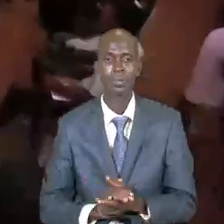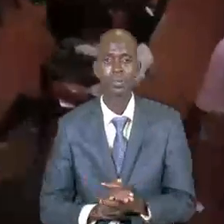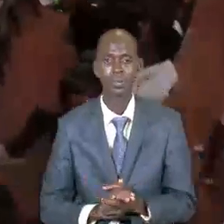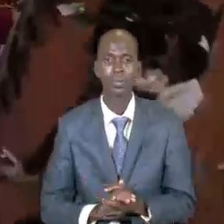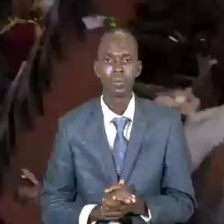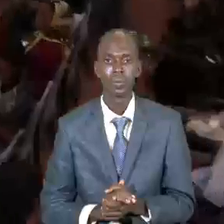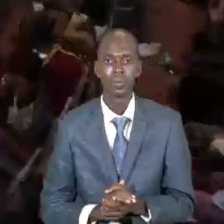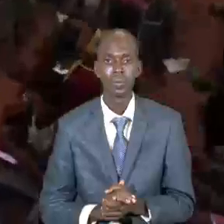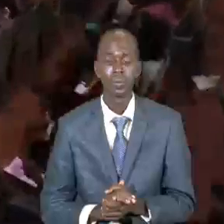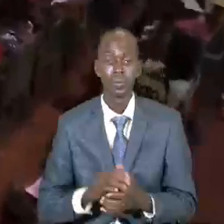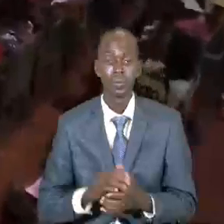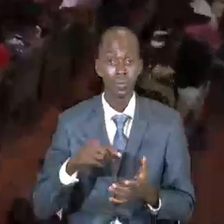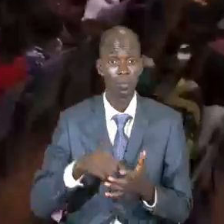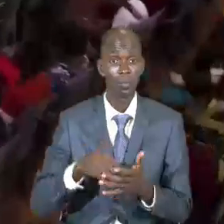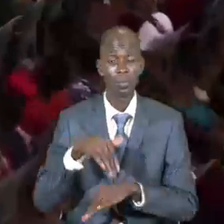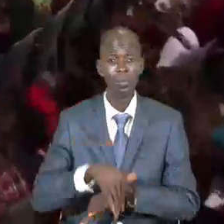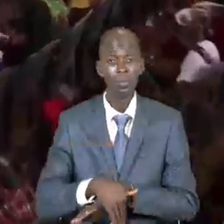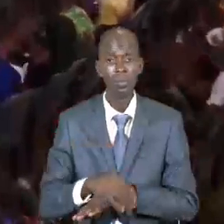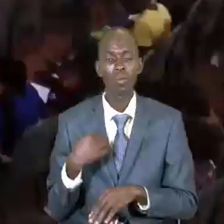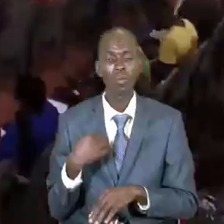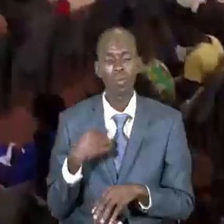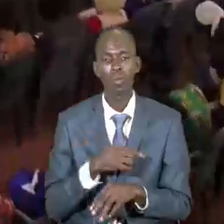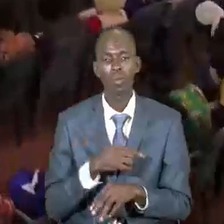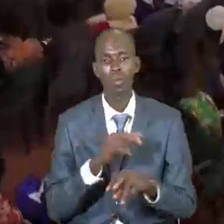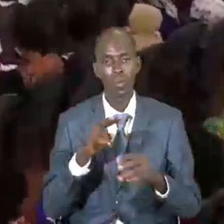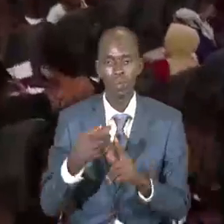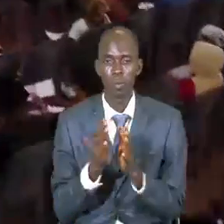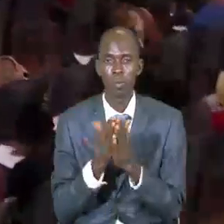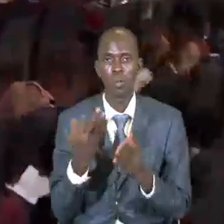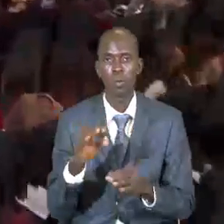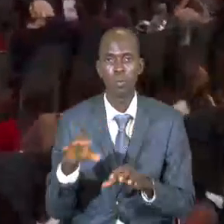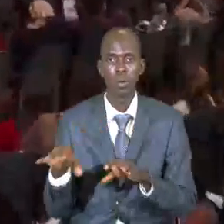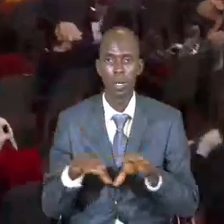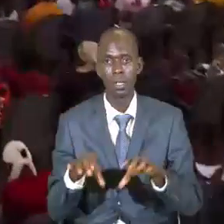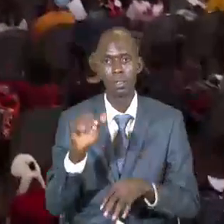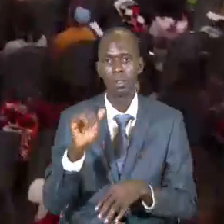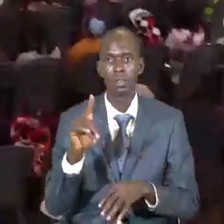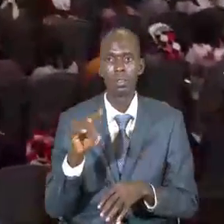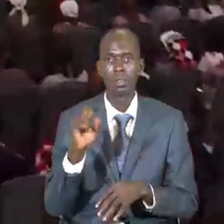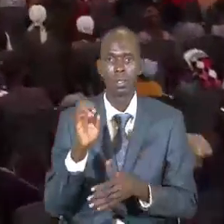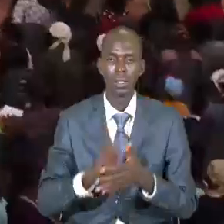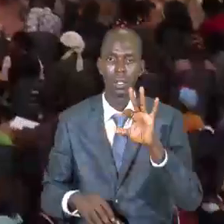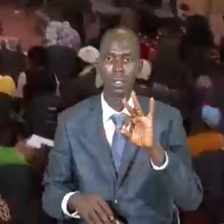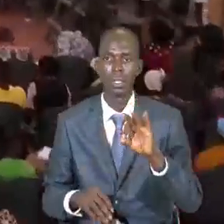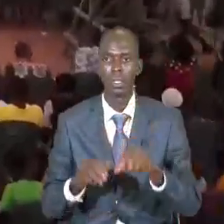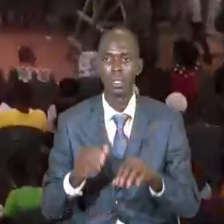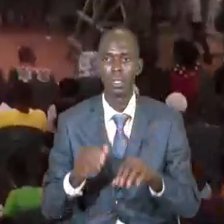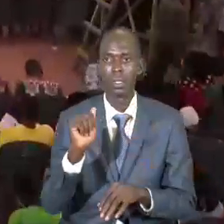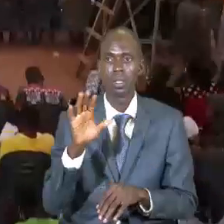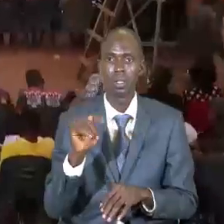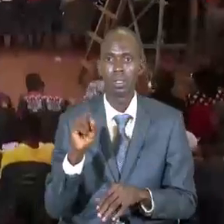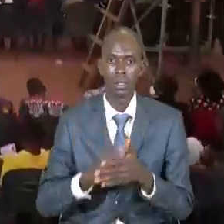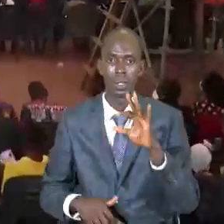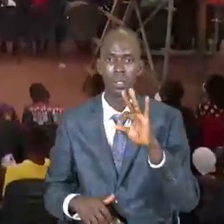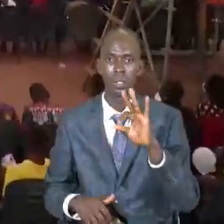Tonight we're looking at Acts chapter 9. And I'm reading to you from verse 3. Acts chapter 9, reading